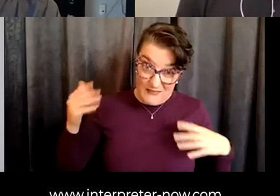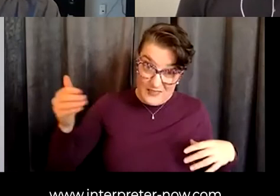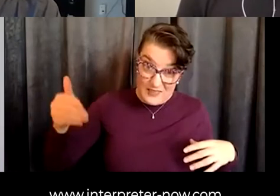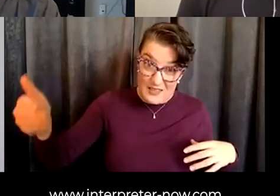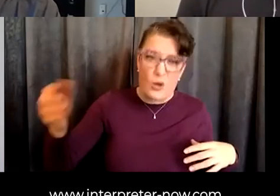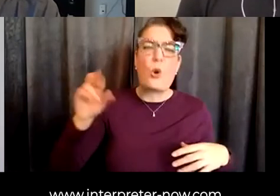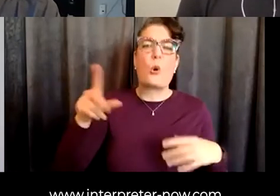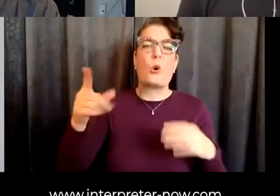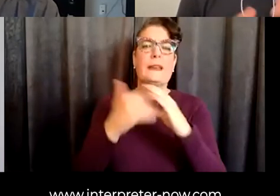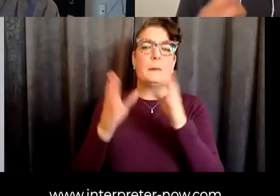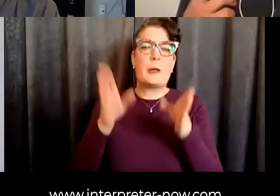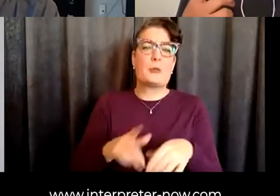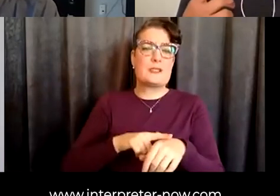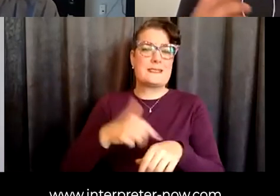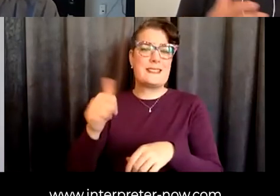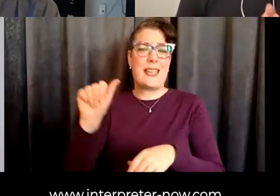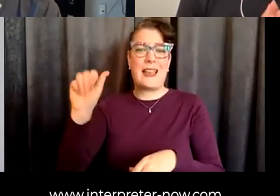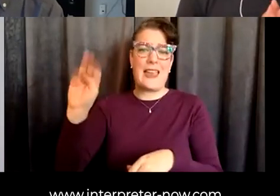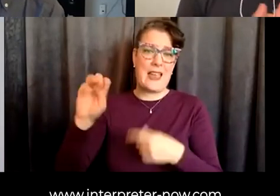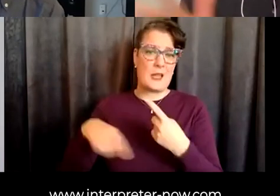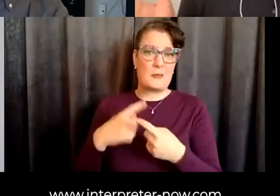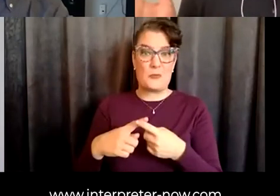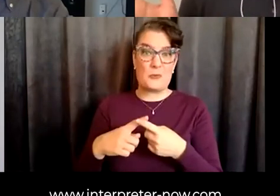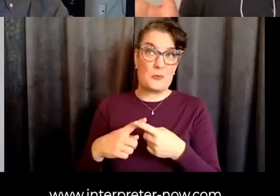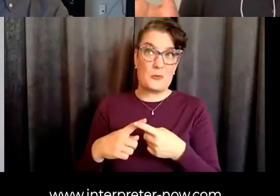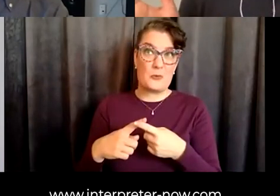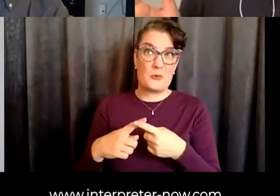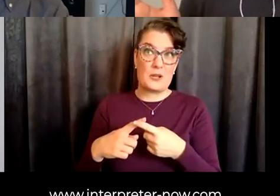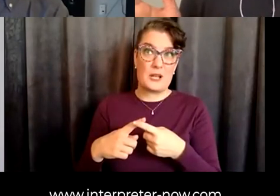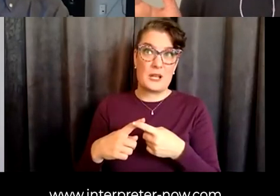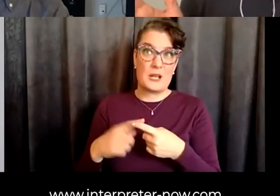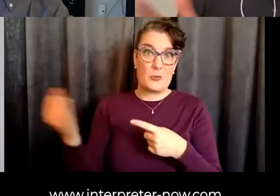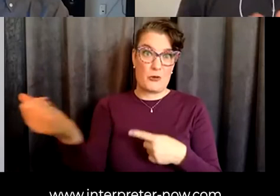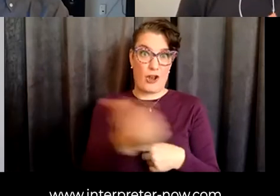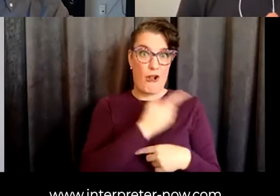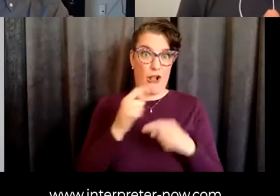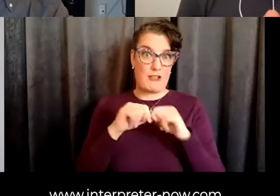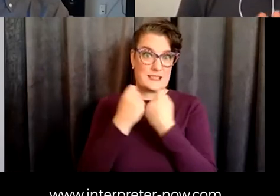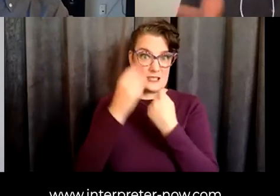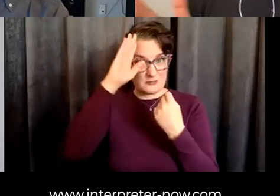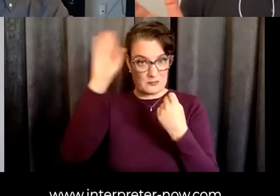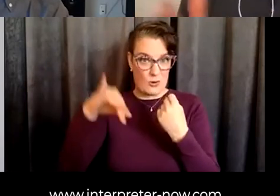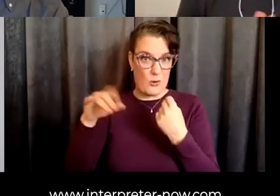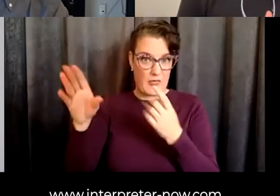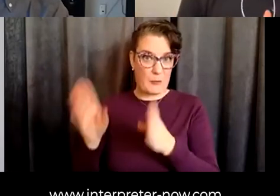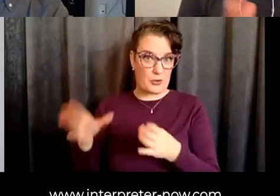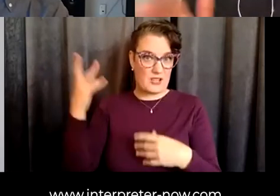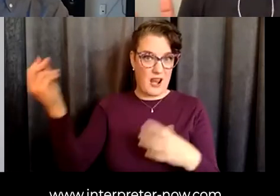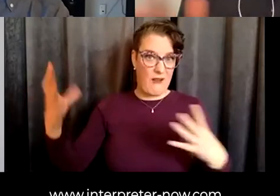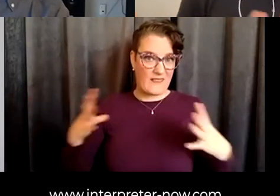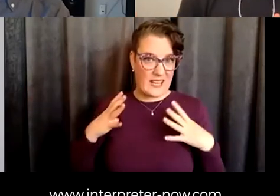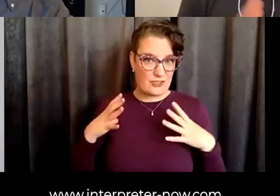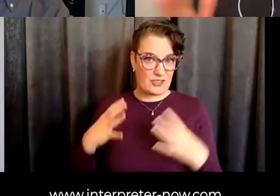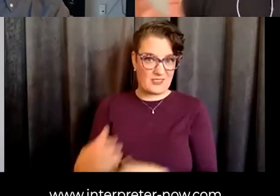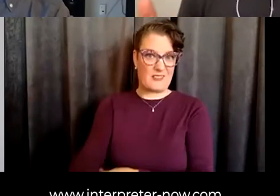emailing somebody at 10 in the morning when everyone on the team knows that person is out on vacation or out on a